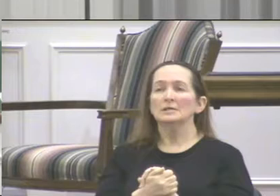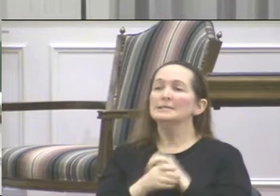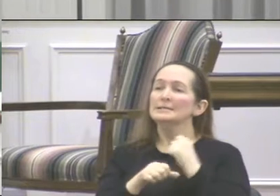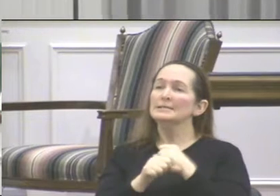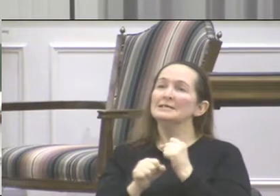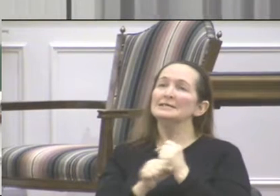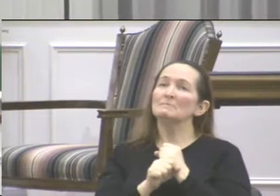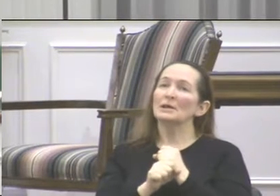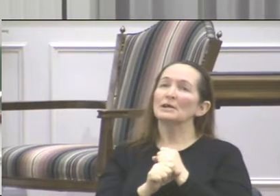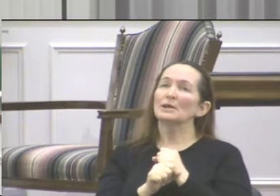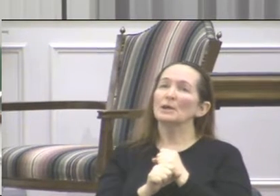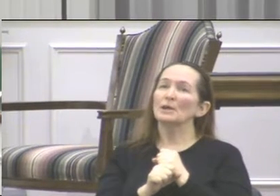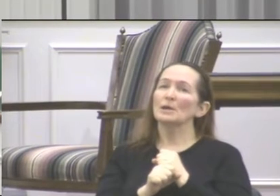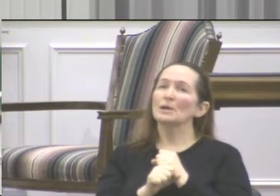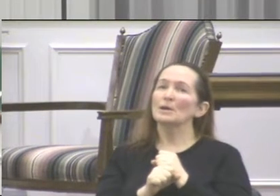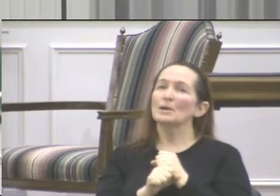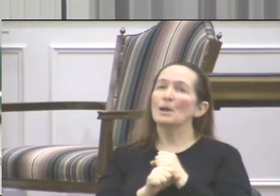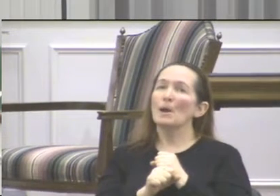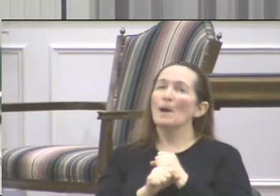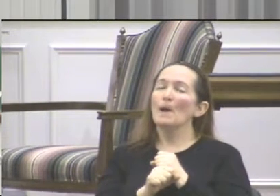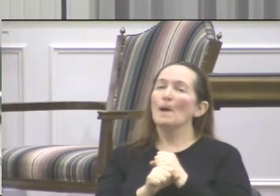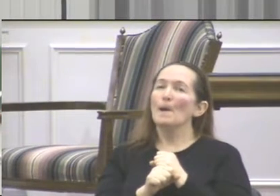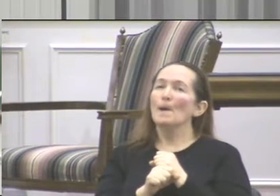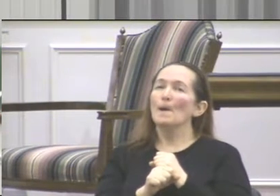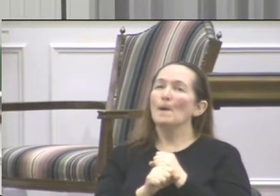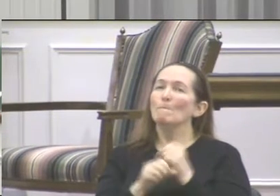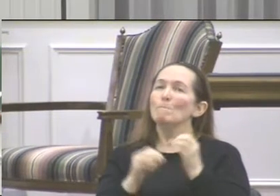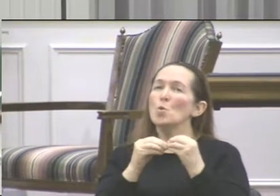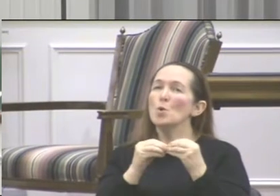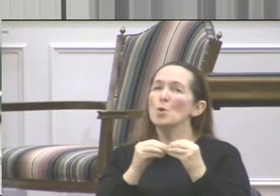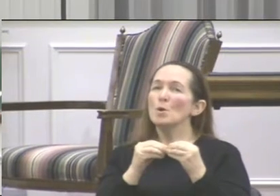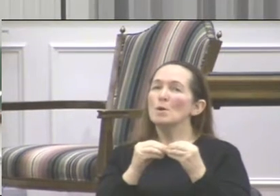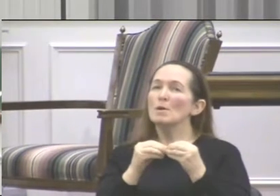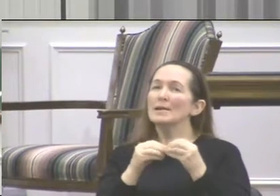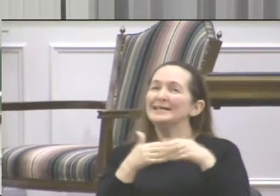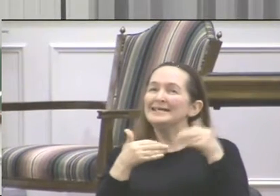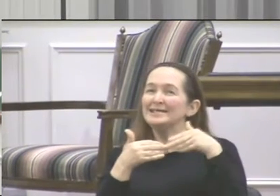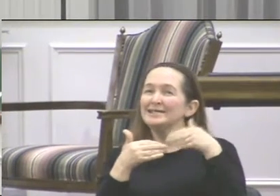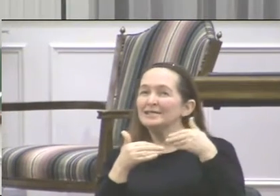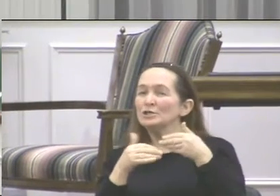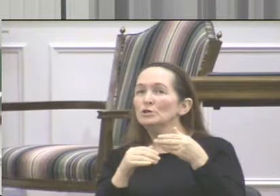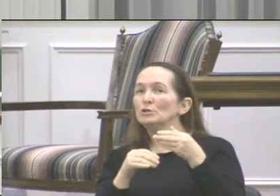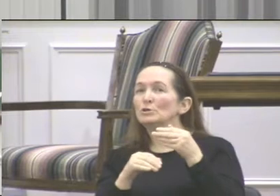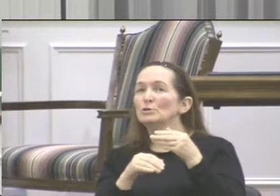to make it more usable for the purposes of God.